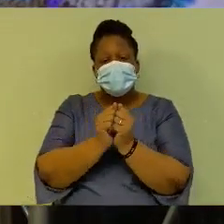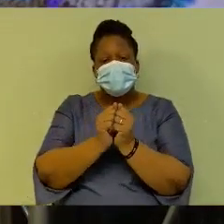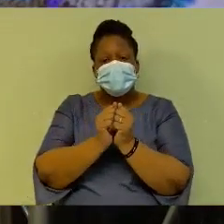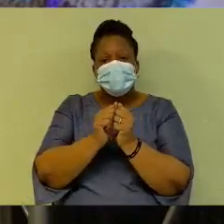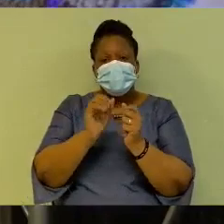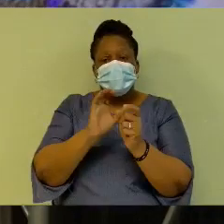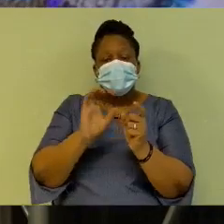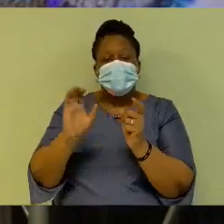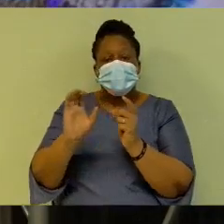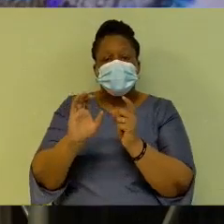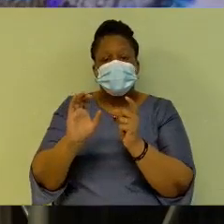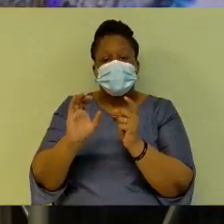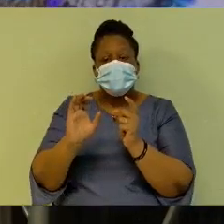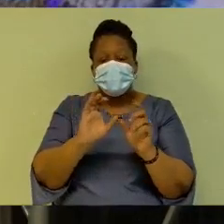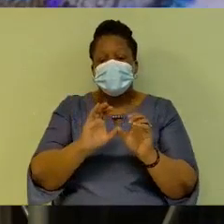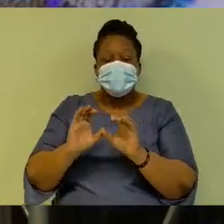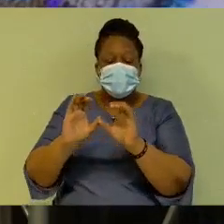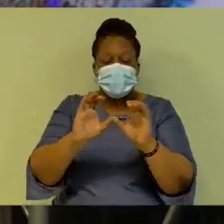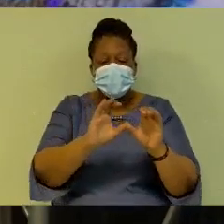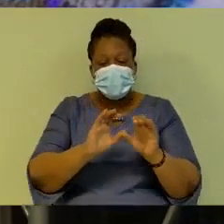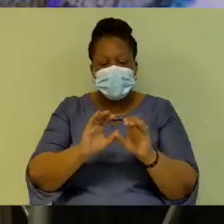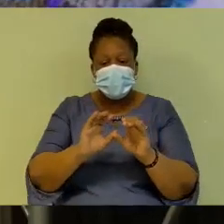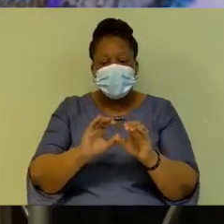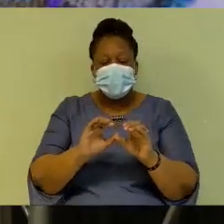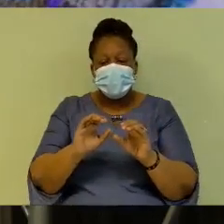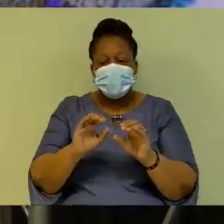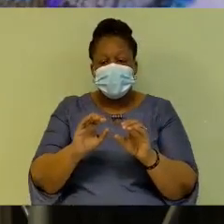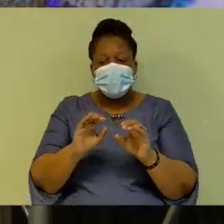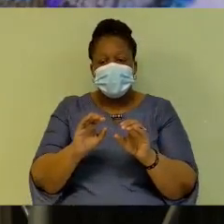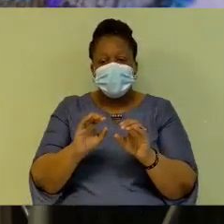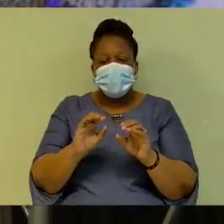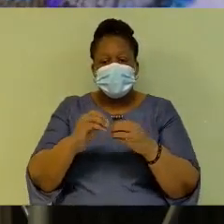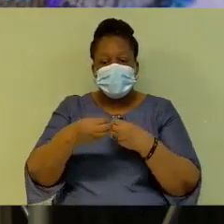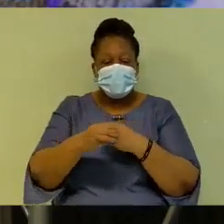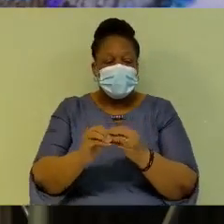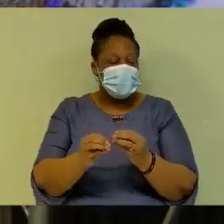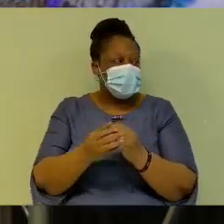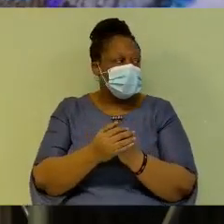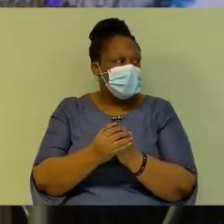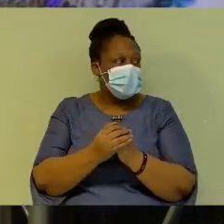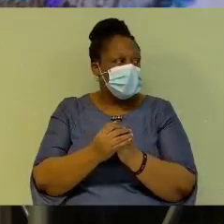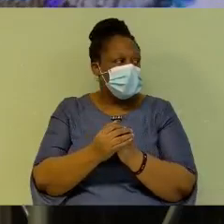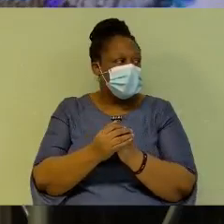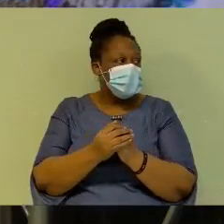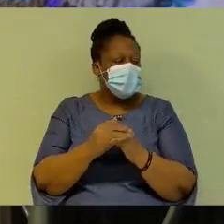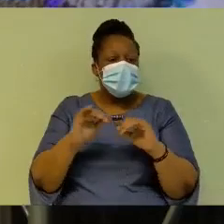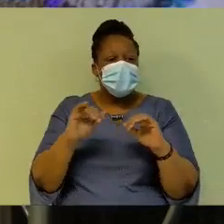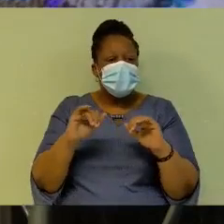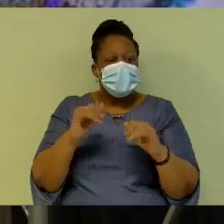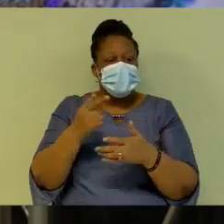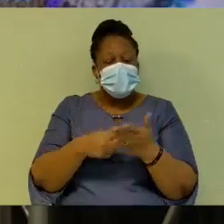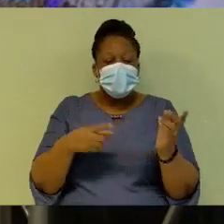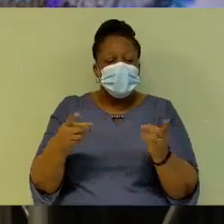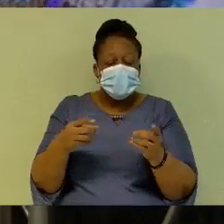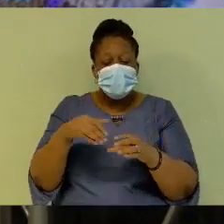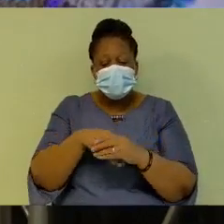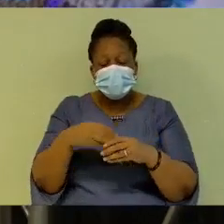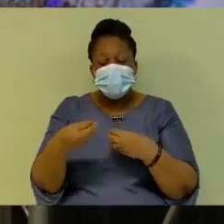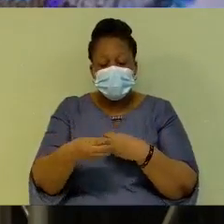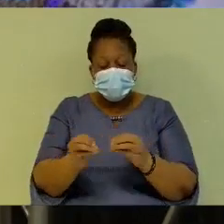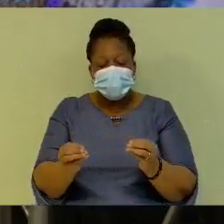I'm here today to inform the general public on the work of the department, as well as to give you an update on